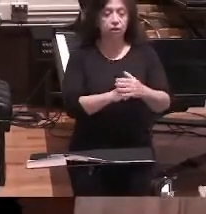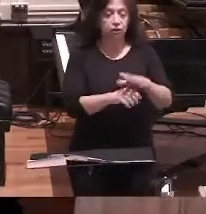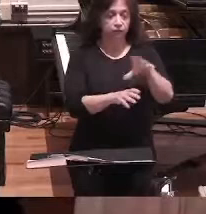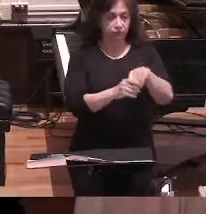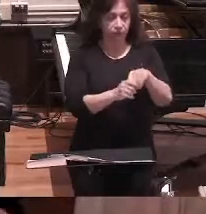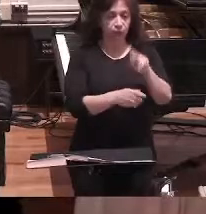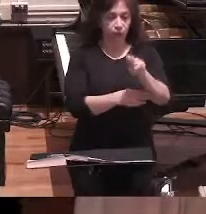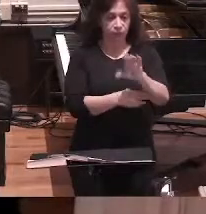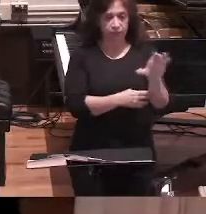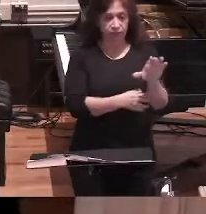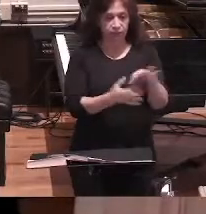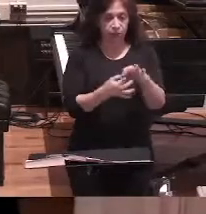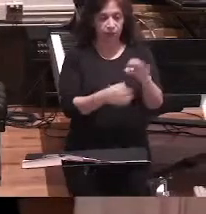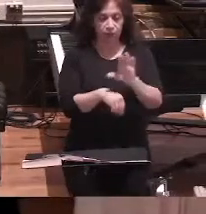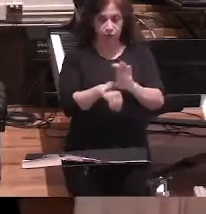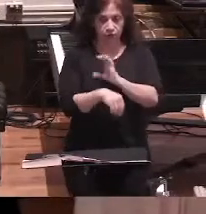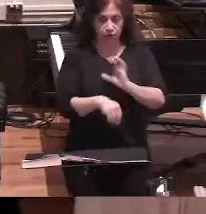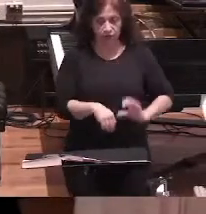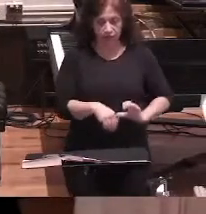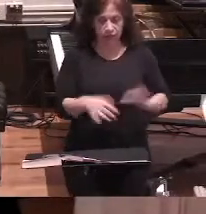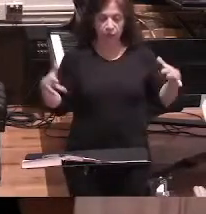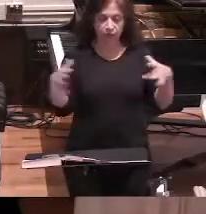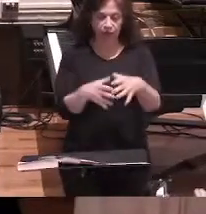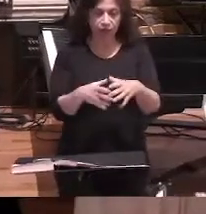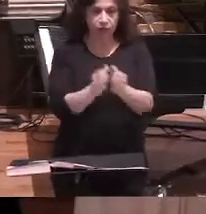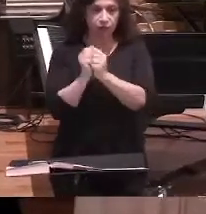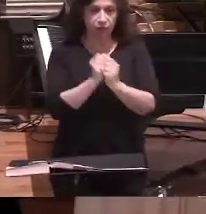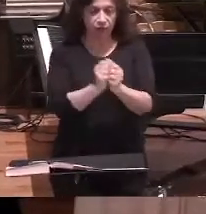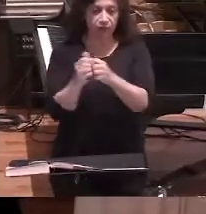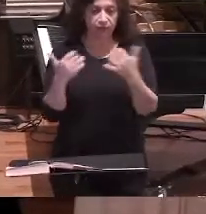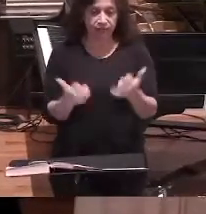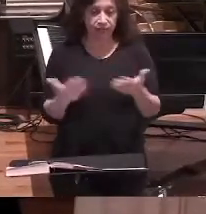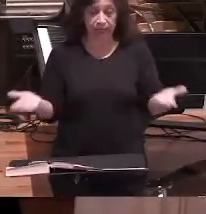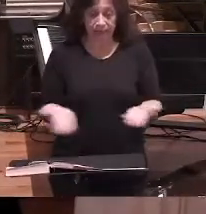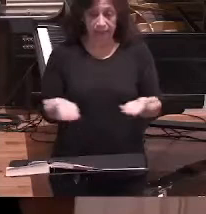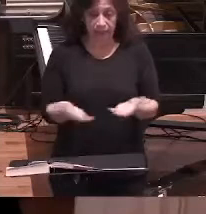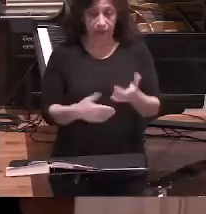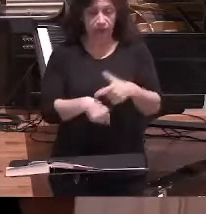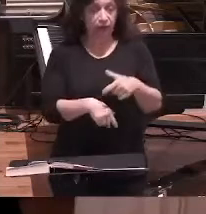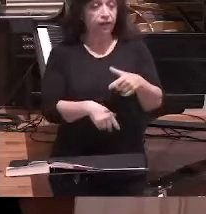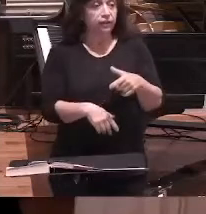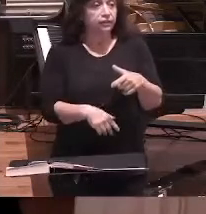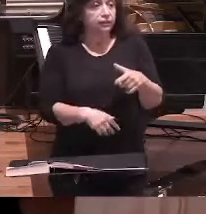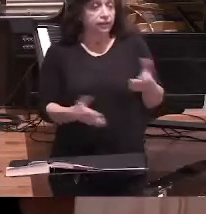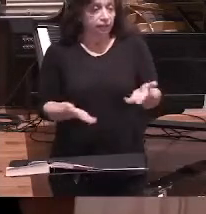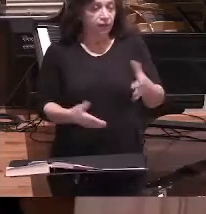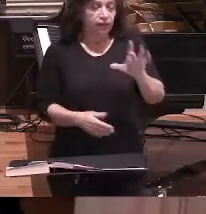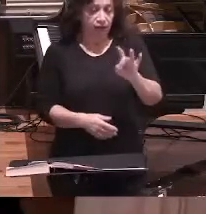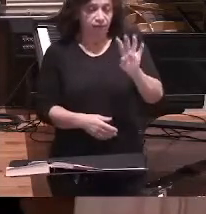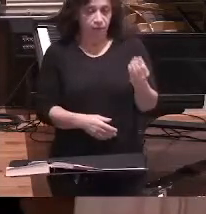United Church of Christ. We gather together today here at 814 Asylum